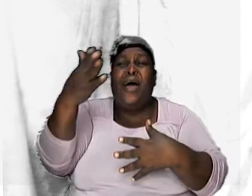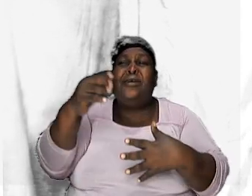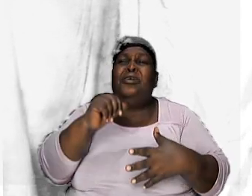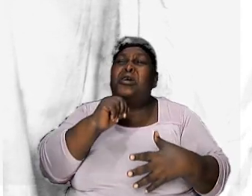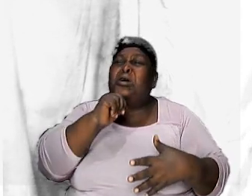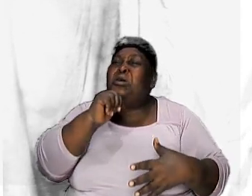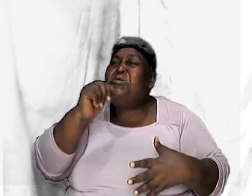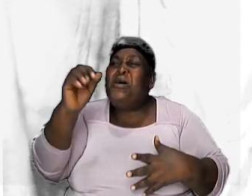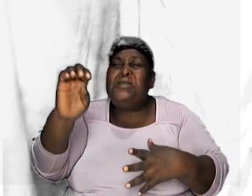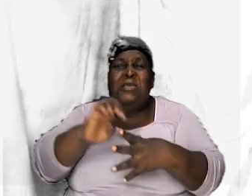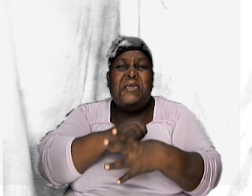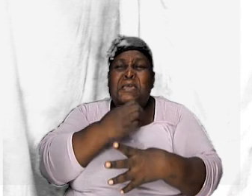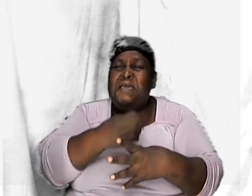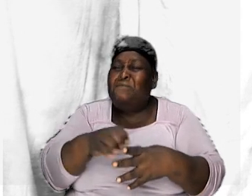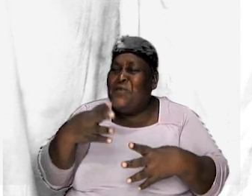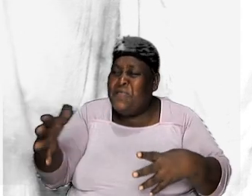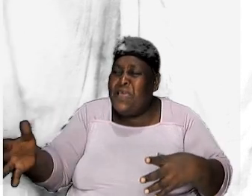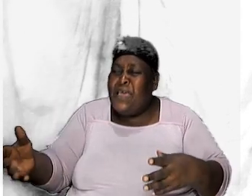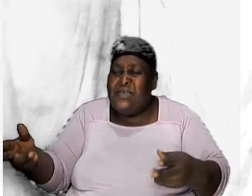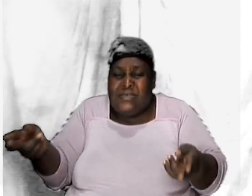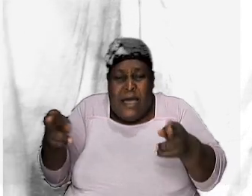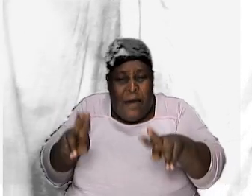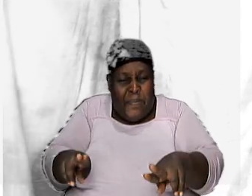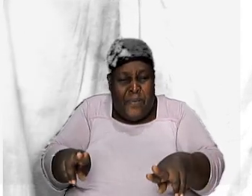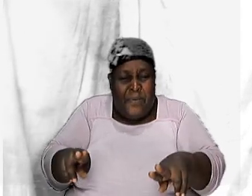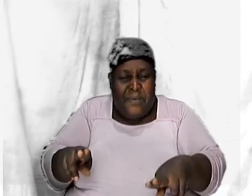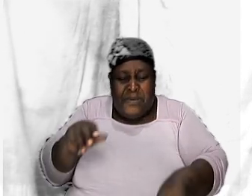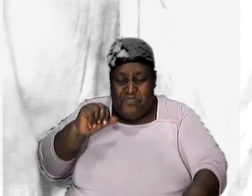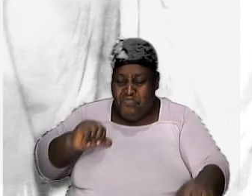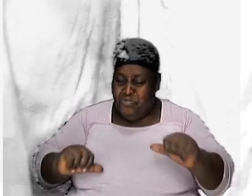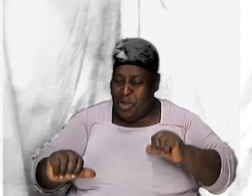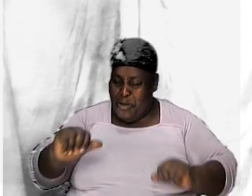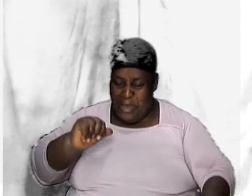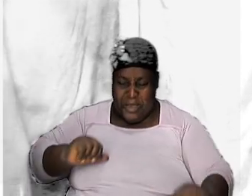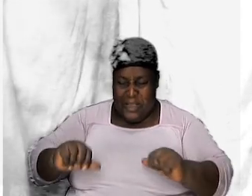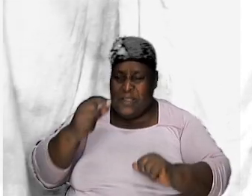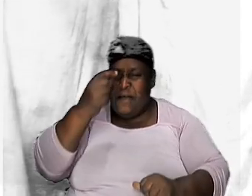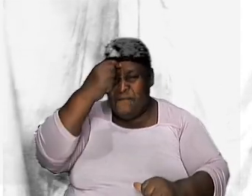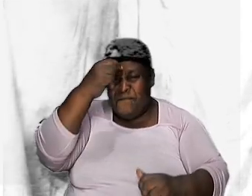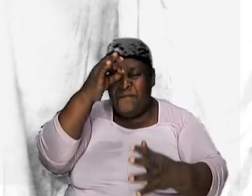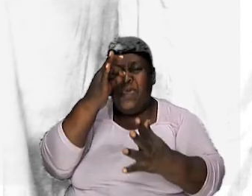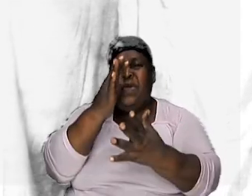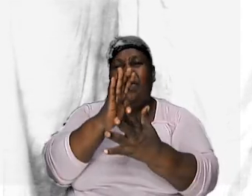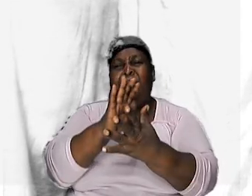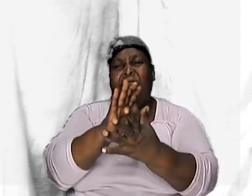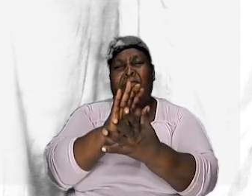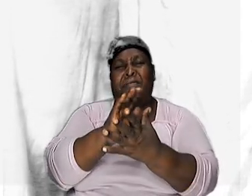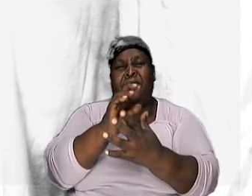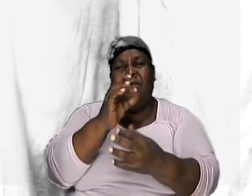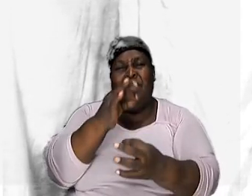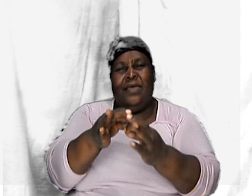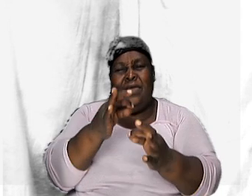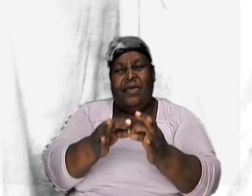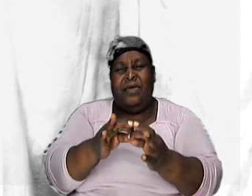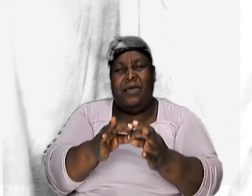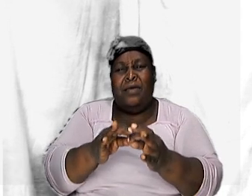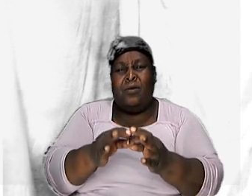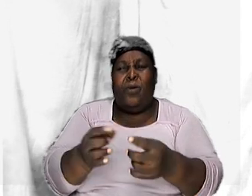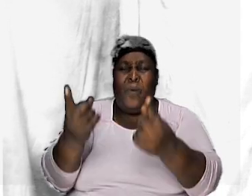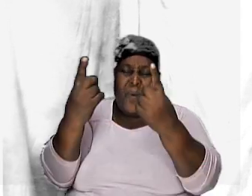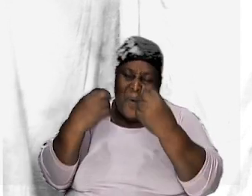even yet received. It's an act of faith. So when you come to church and you lift your hands, what you're doing,